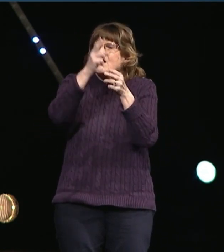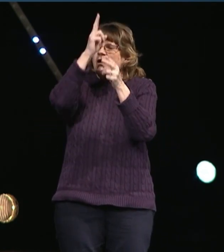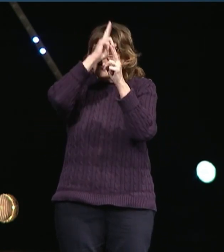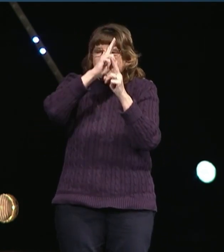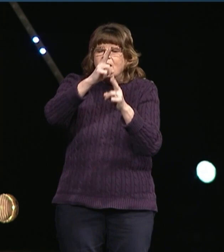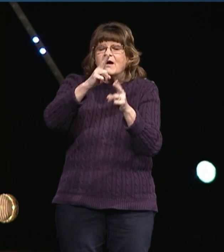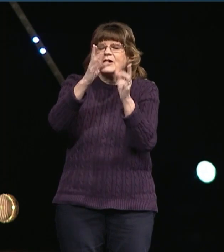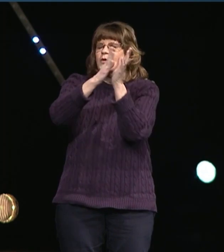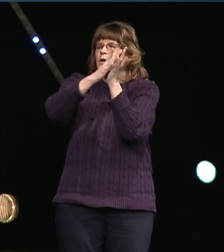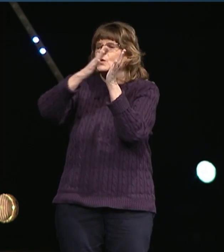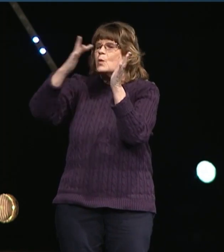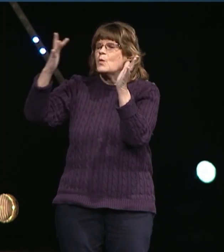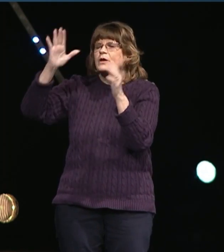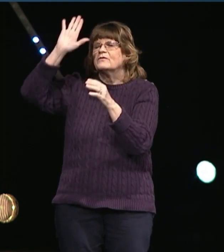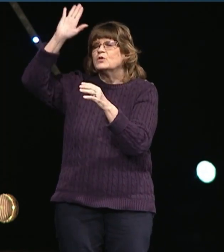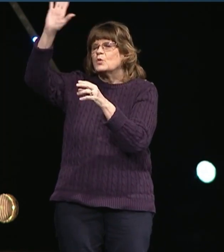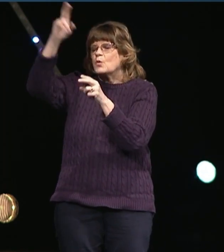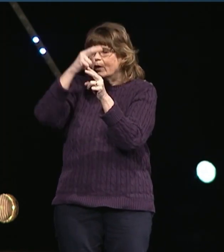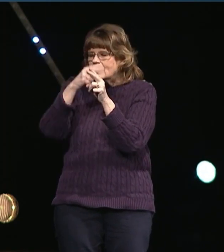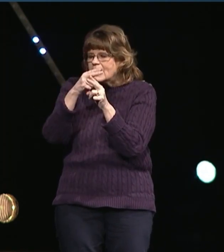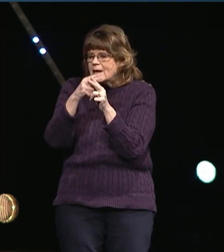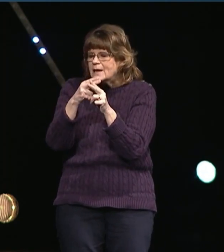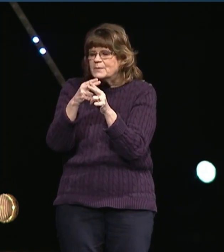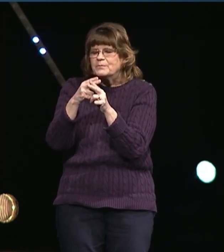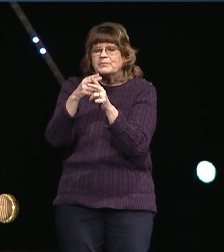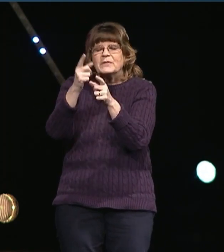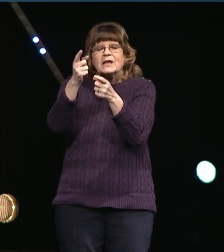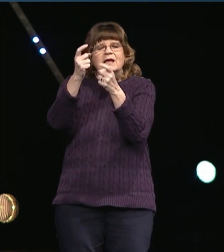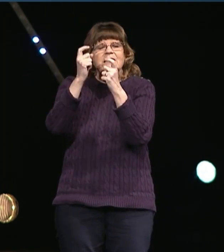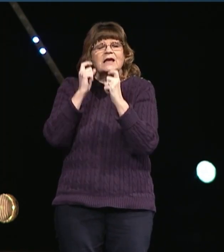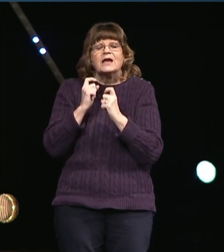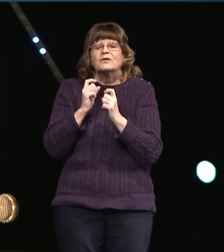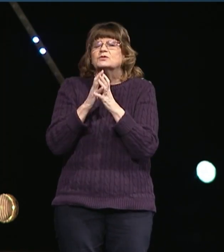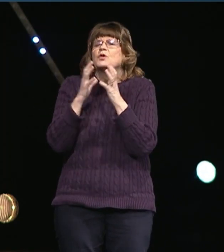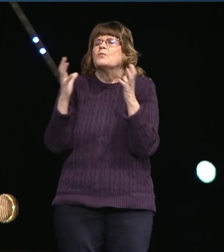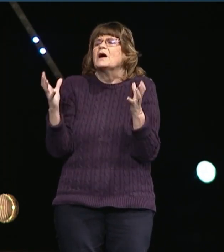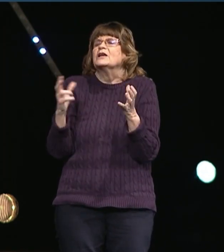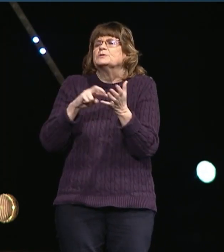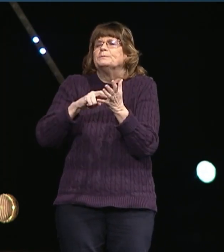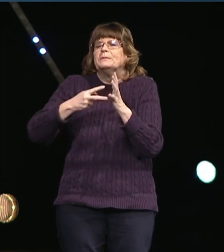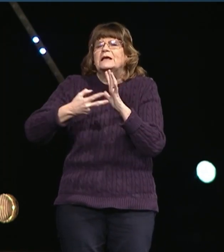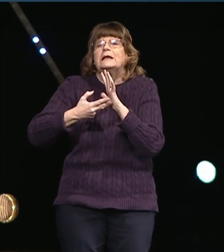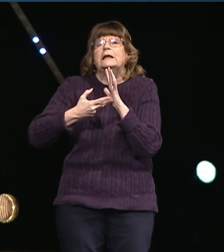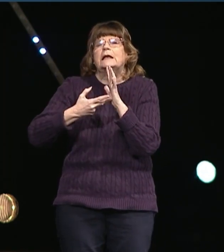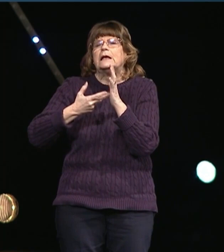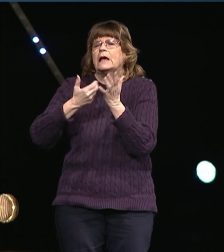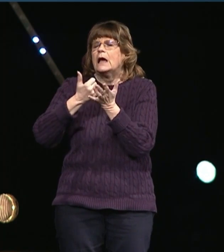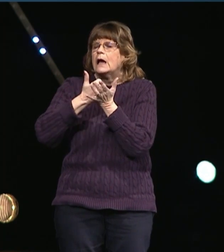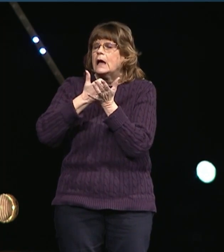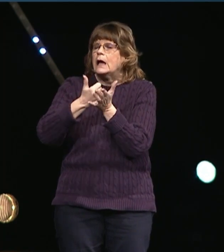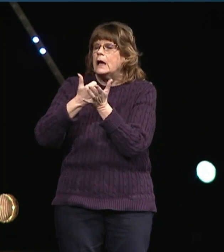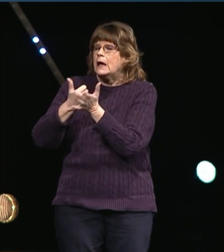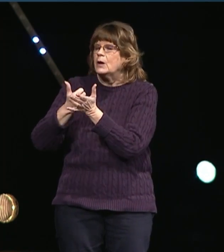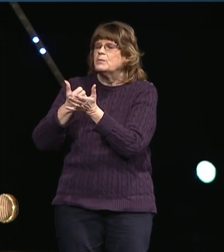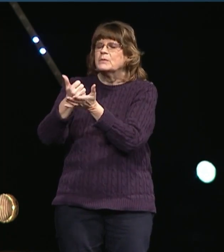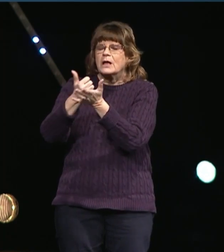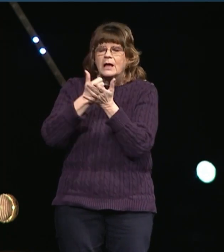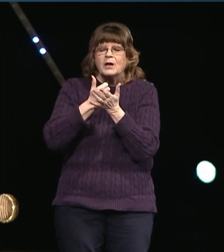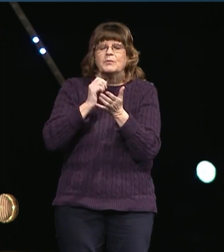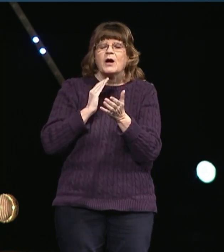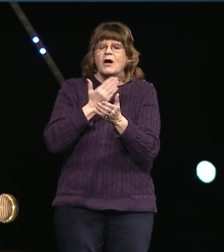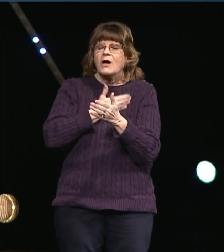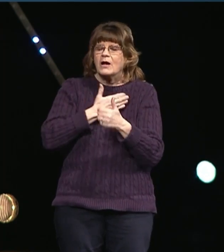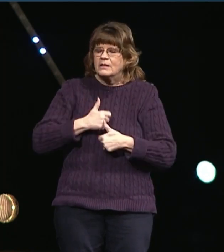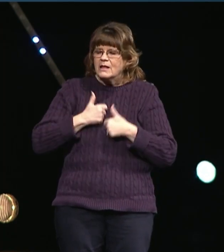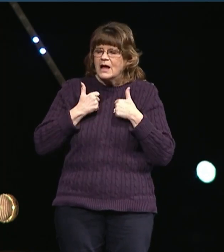name and brought so much joy and meaning to so many of our lives. We ask for your presence